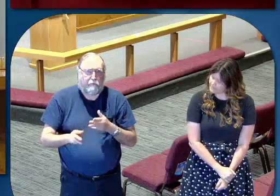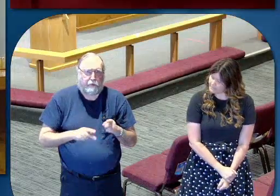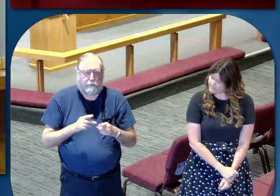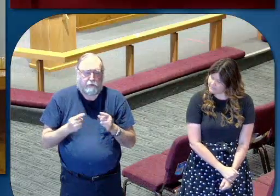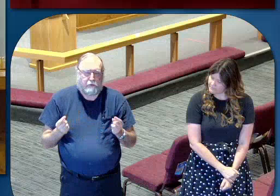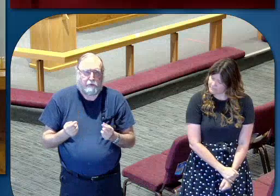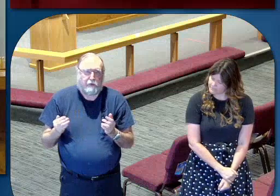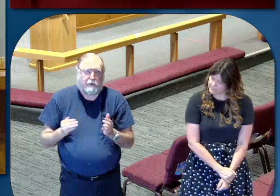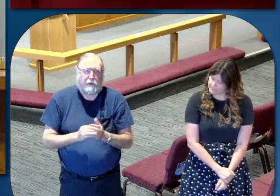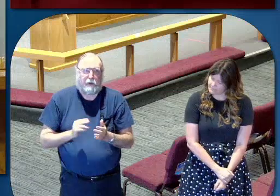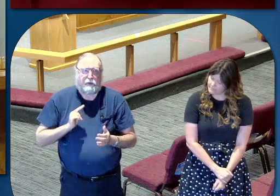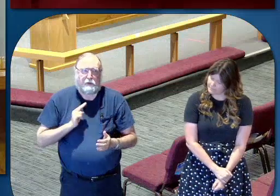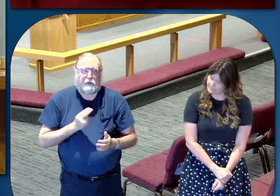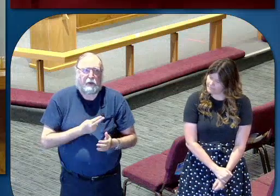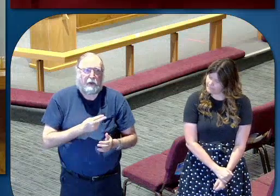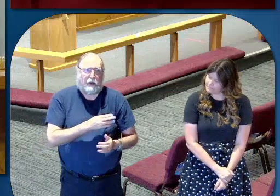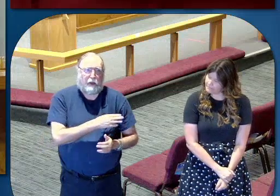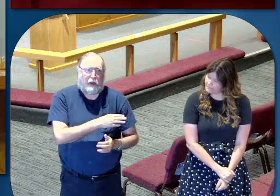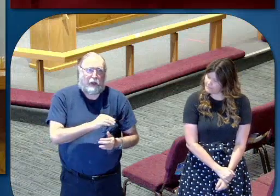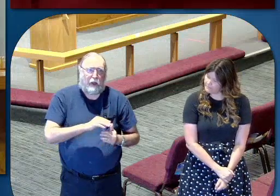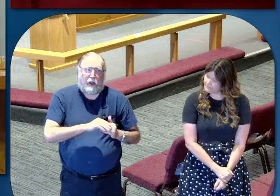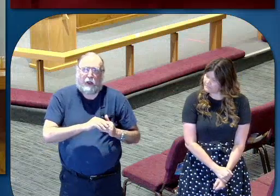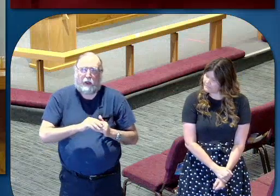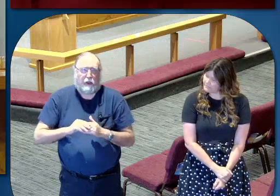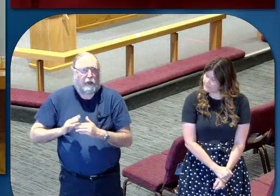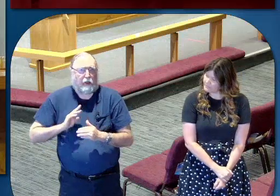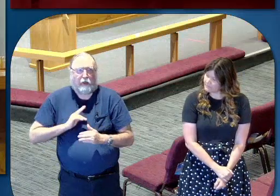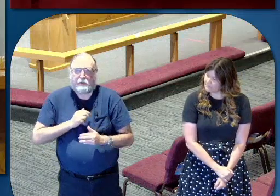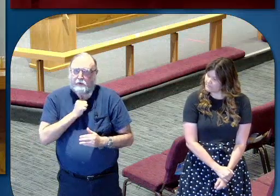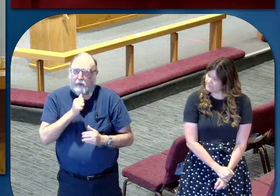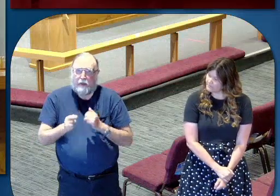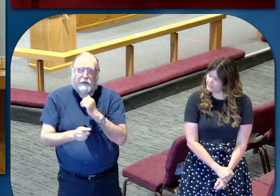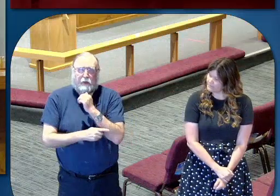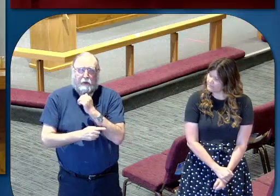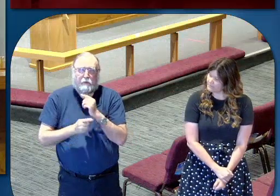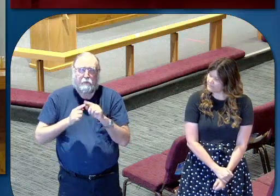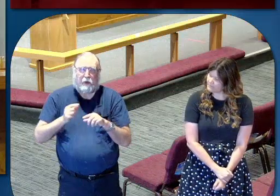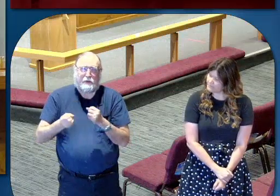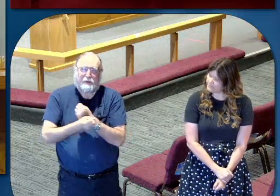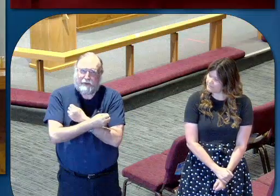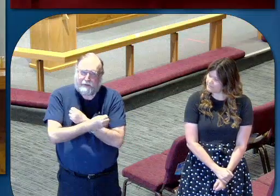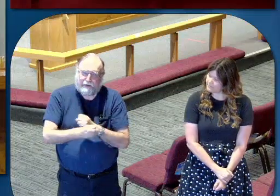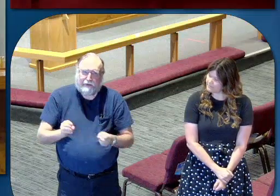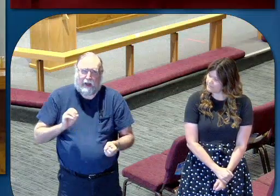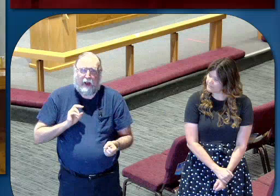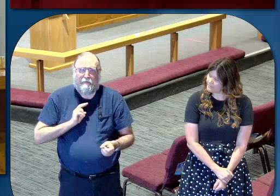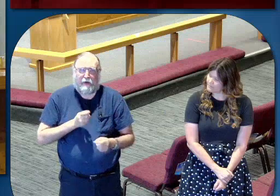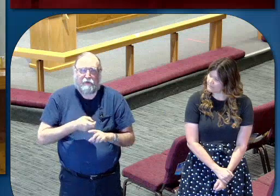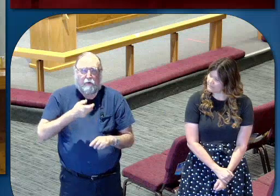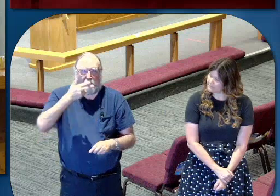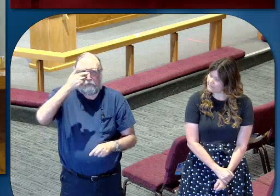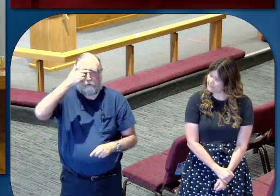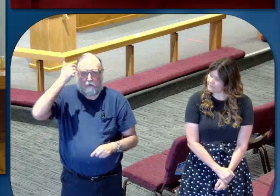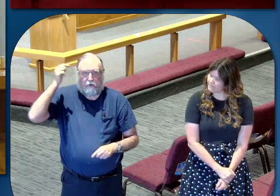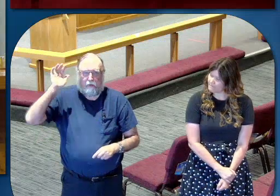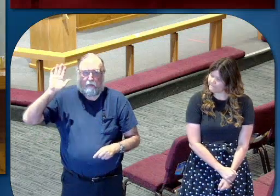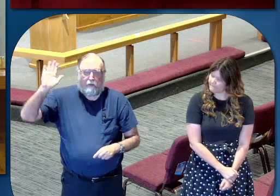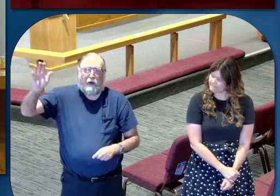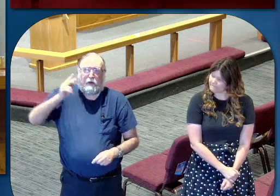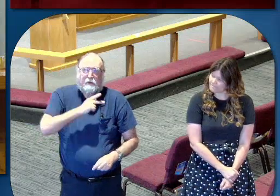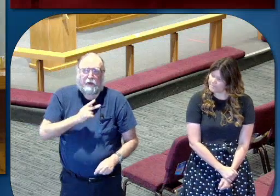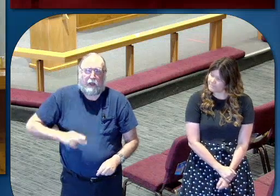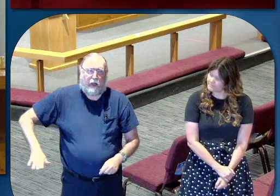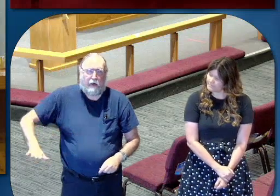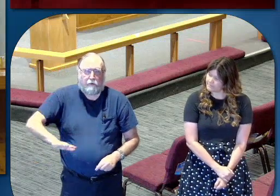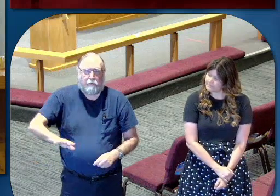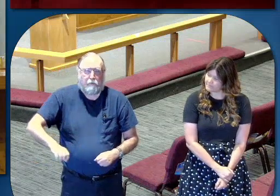trespass against us. And lead us not into temptation, but deliver us from evil. For thine is the kingdom,